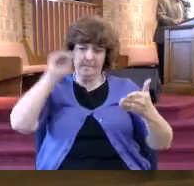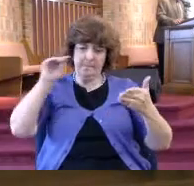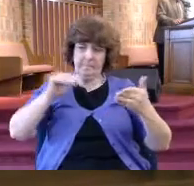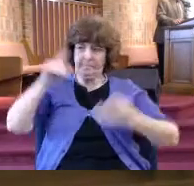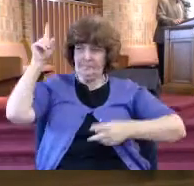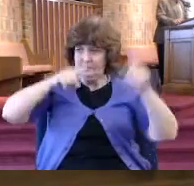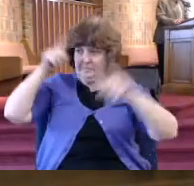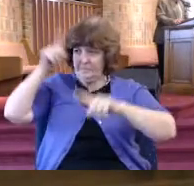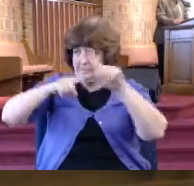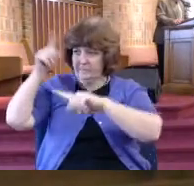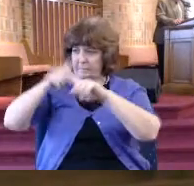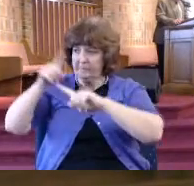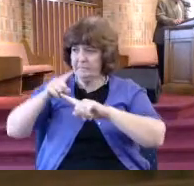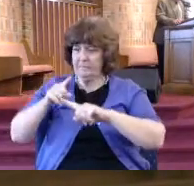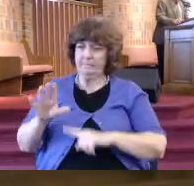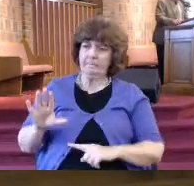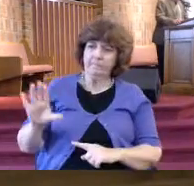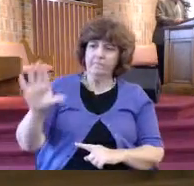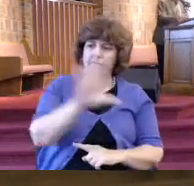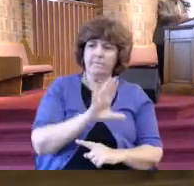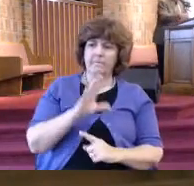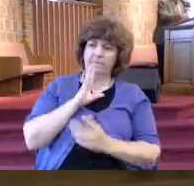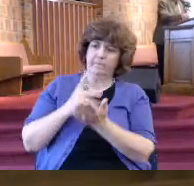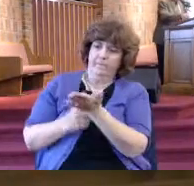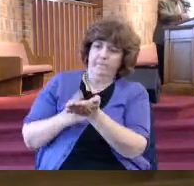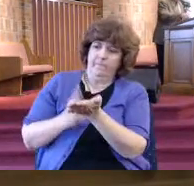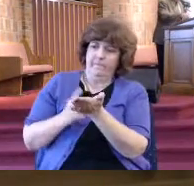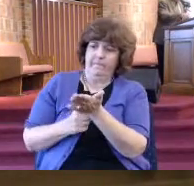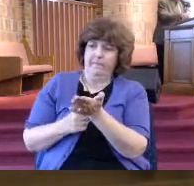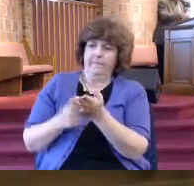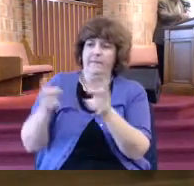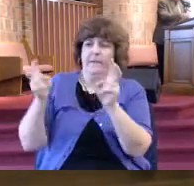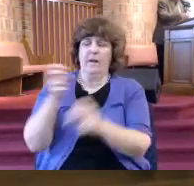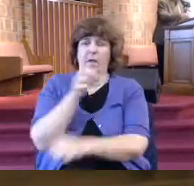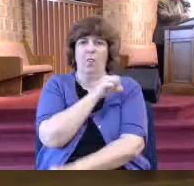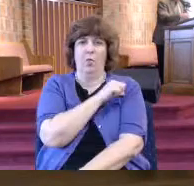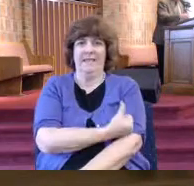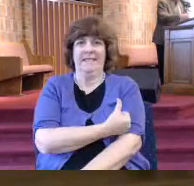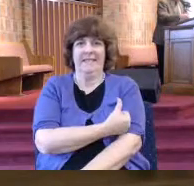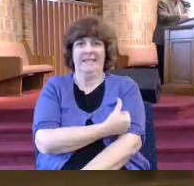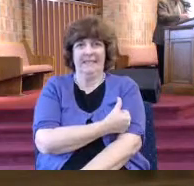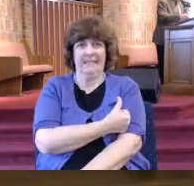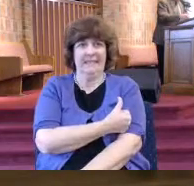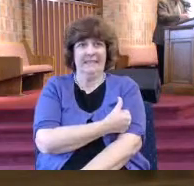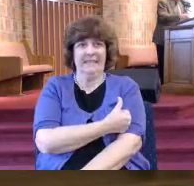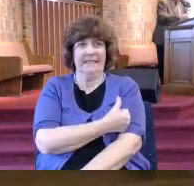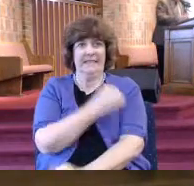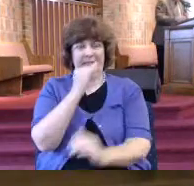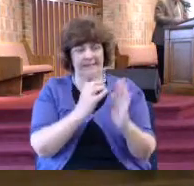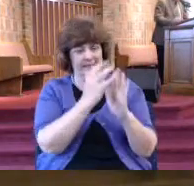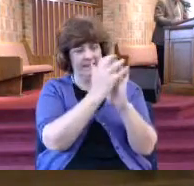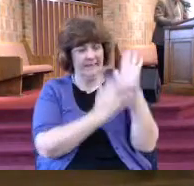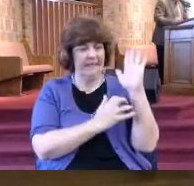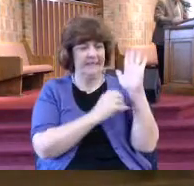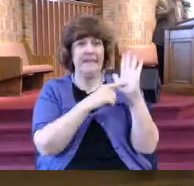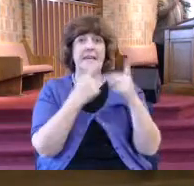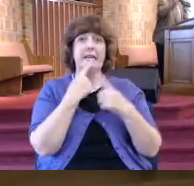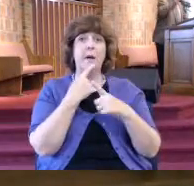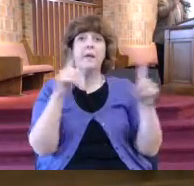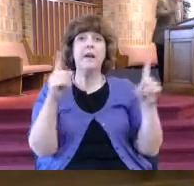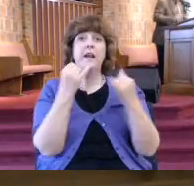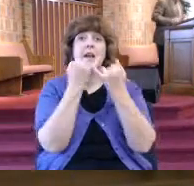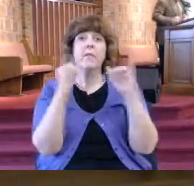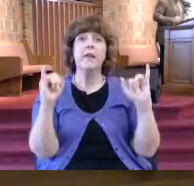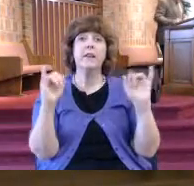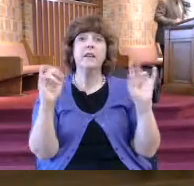recognizing authority. The second paragraph of the Declaration of Independence from the United States starts